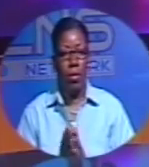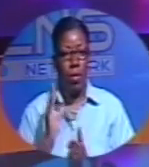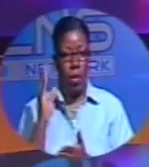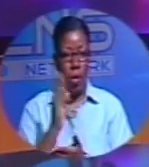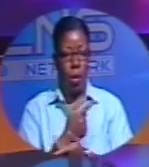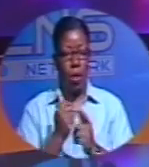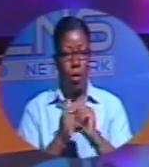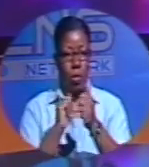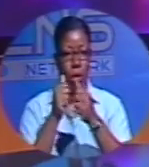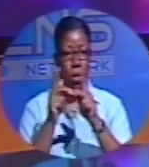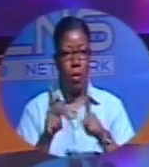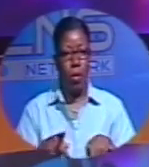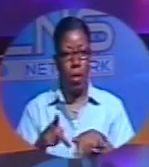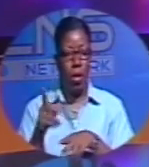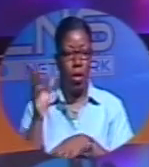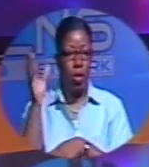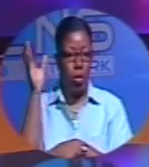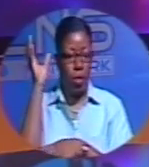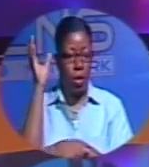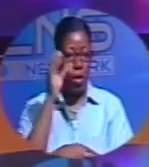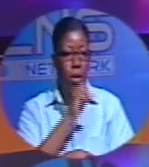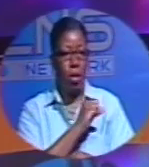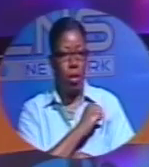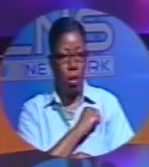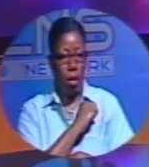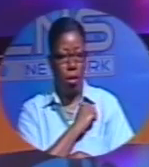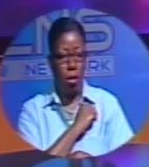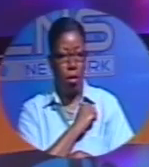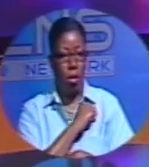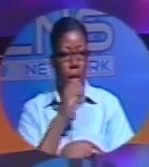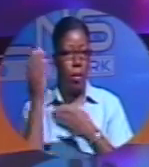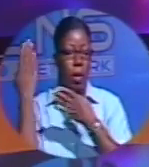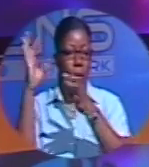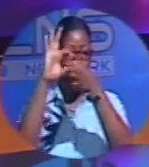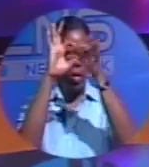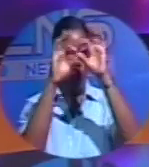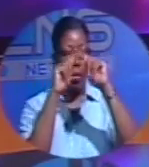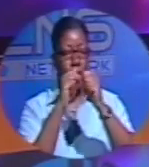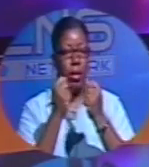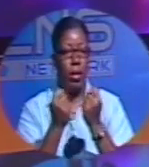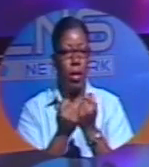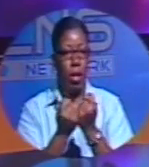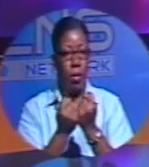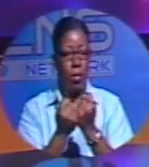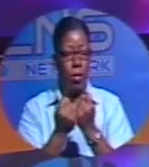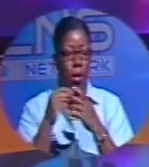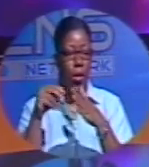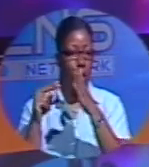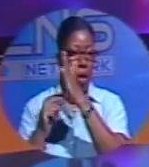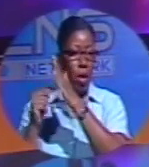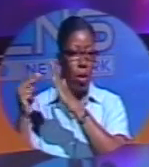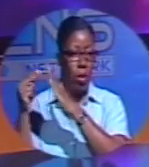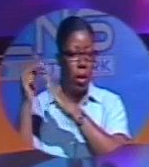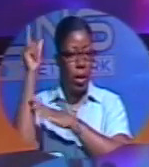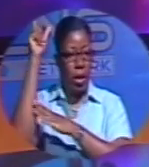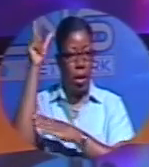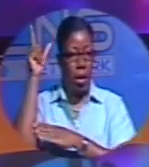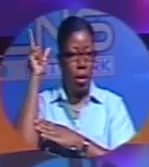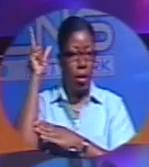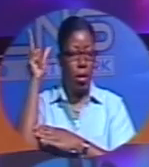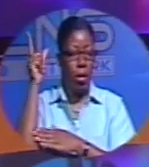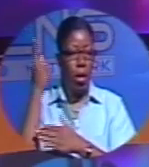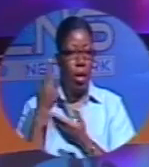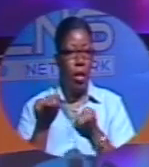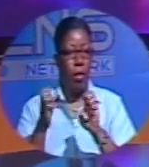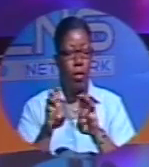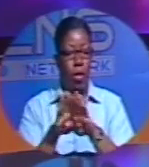Welcome to Sports, everybody. I'm Chris Saunders. The Bahamas Olympic team wrapped up a reception at the prestigious Claridge's Hotel in London last night, probably one of the final events before